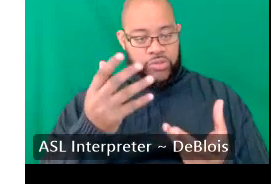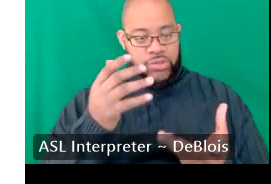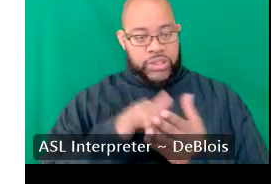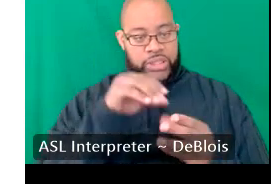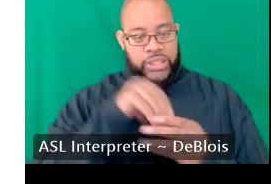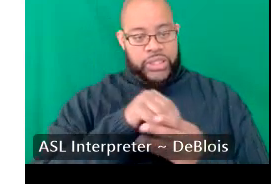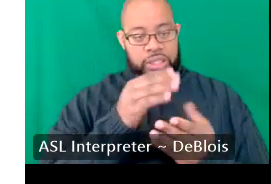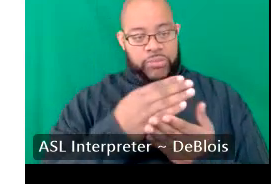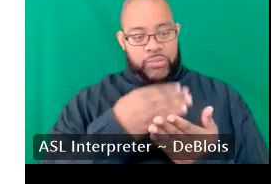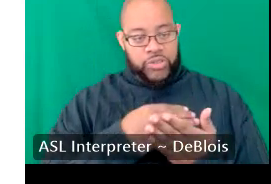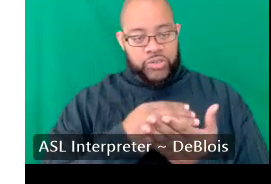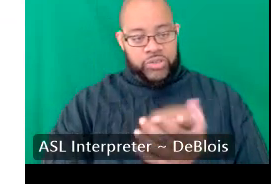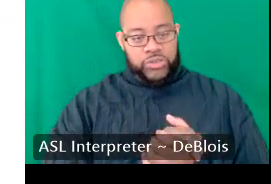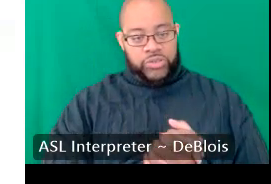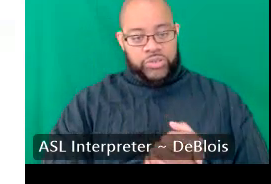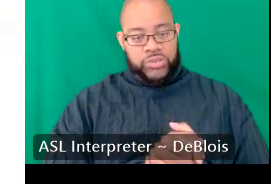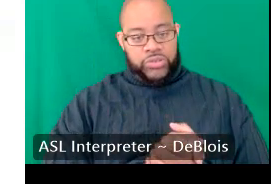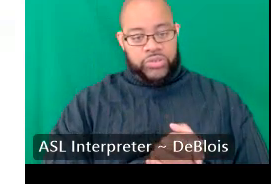budget is